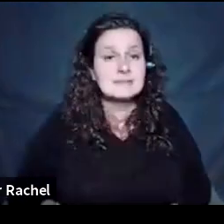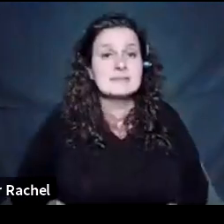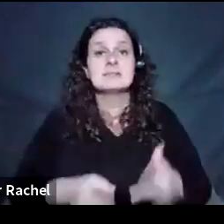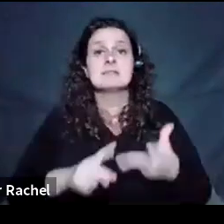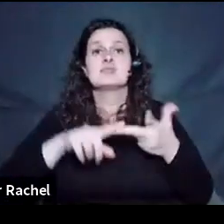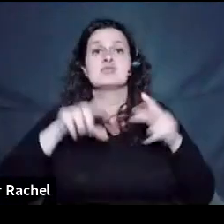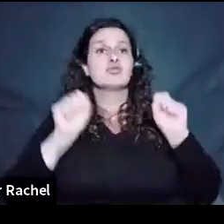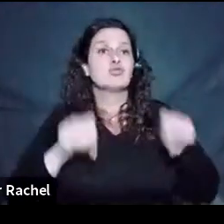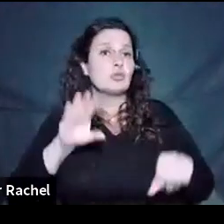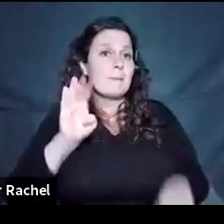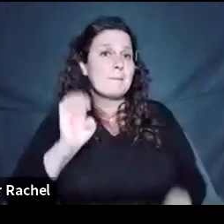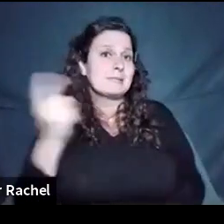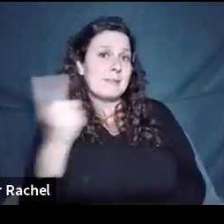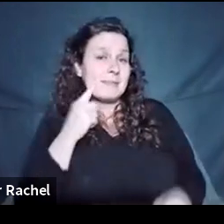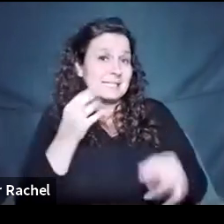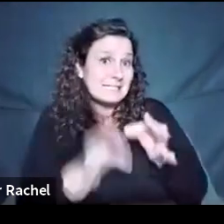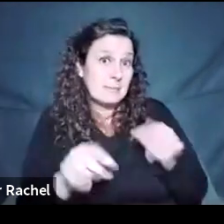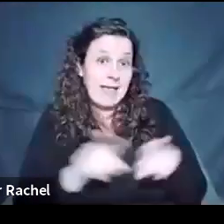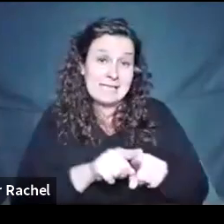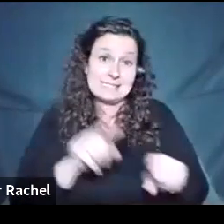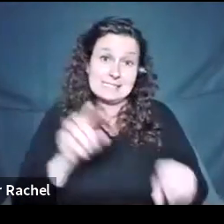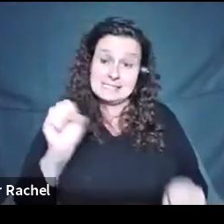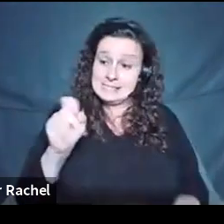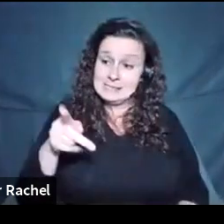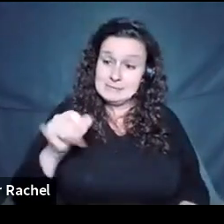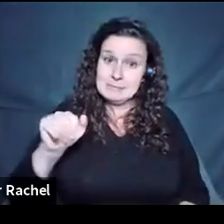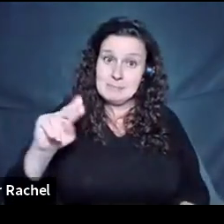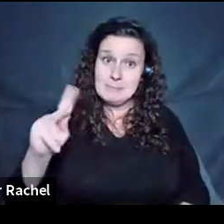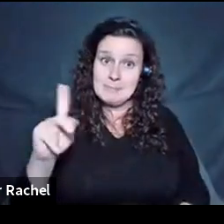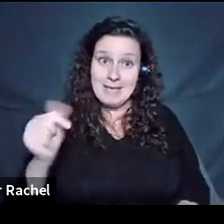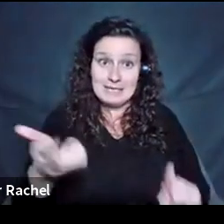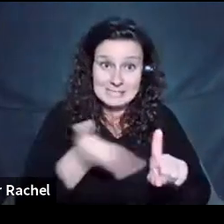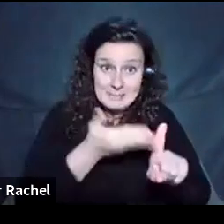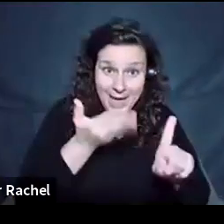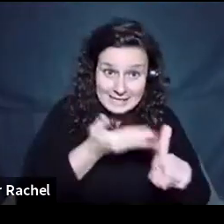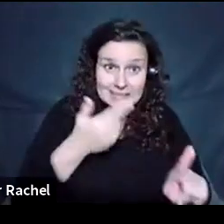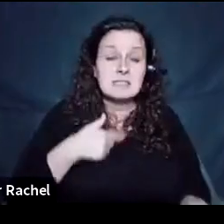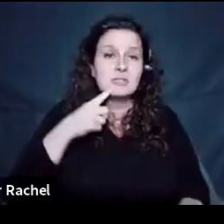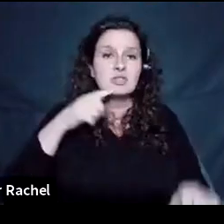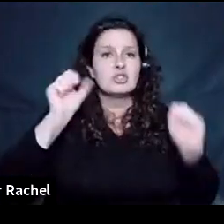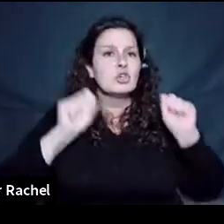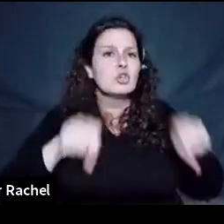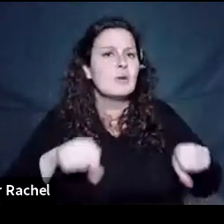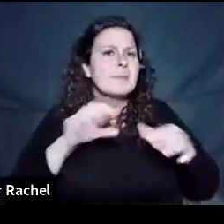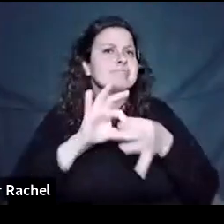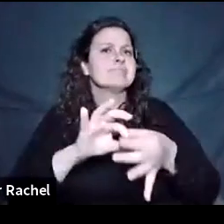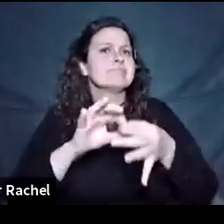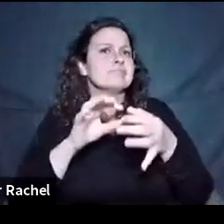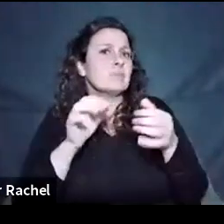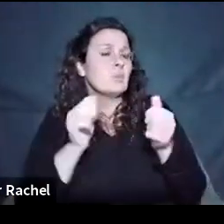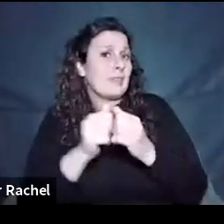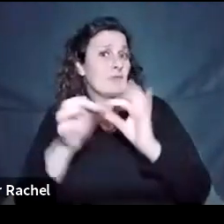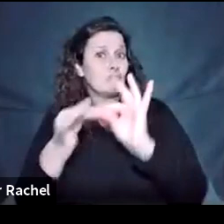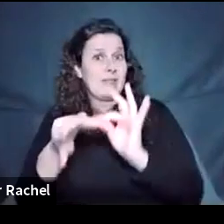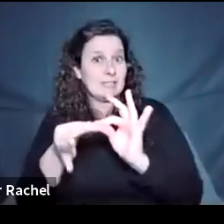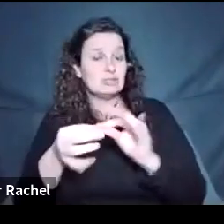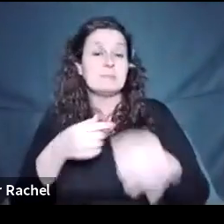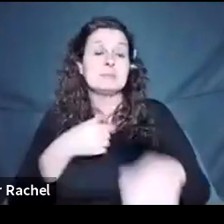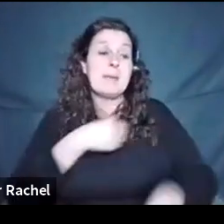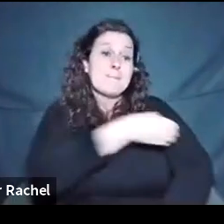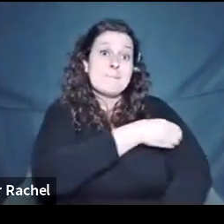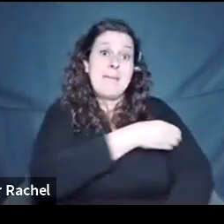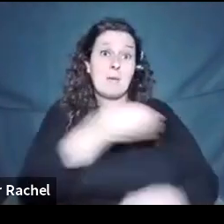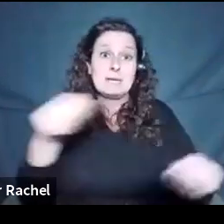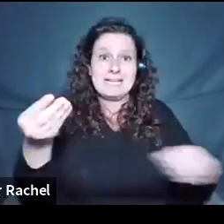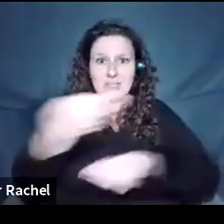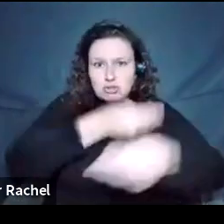it could be something as simple as spanking. It could be about relationships and power exchange